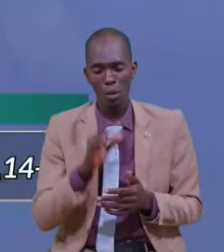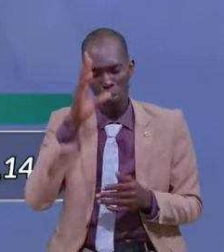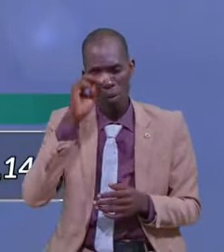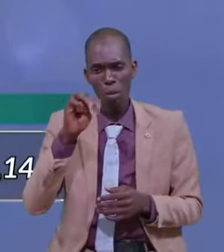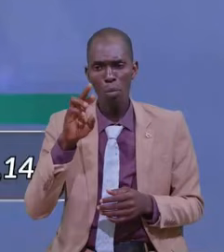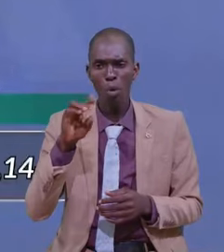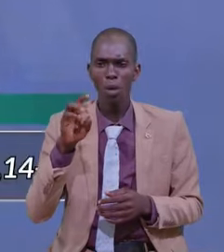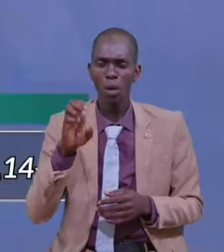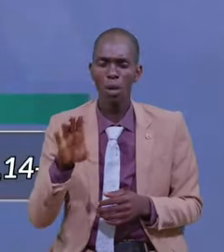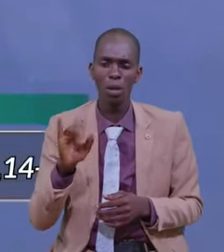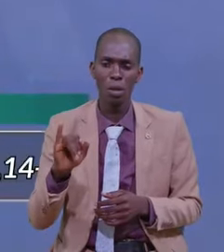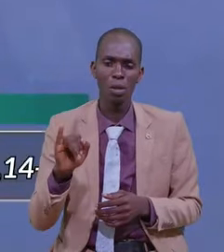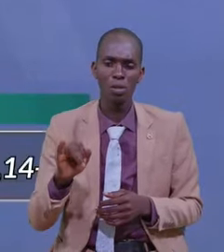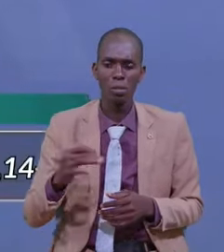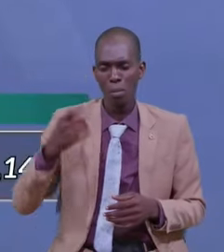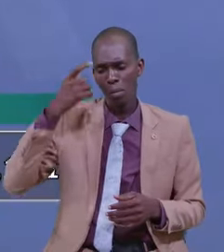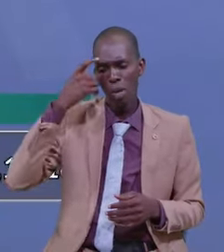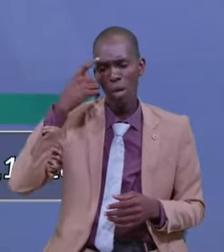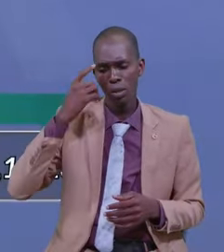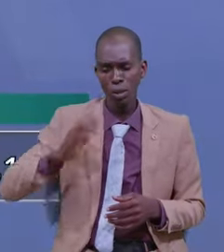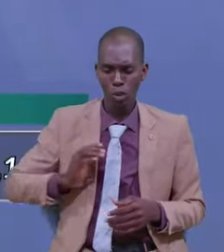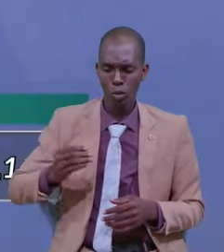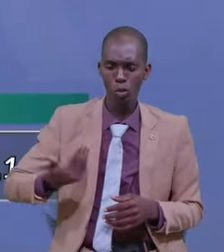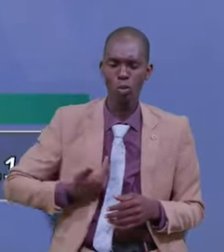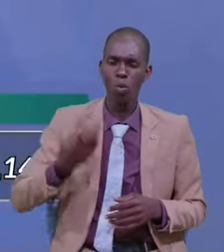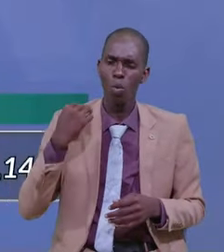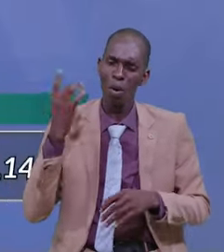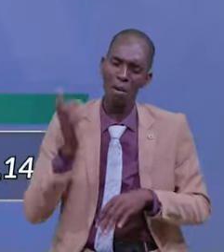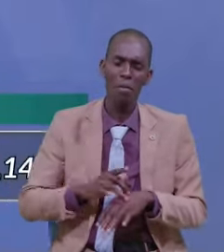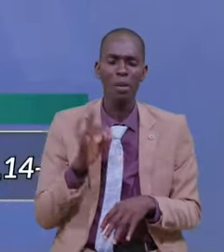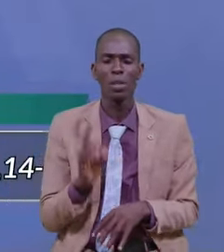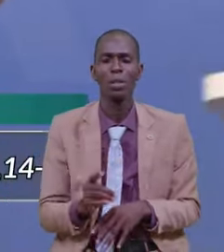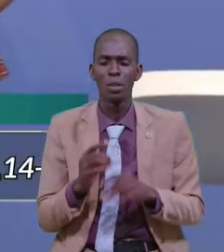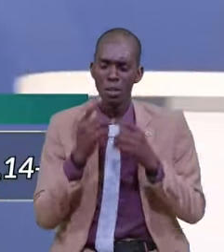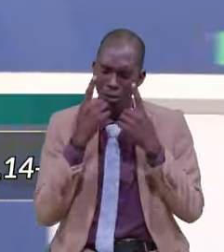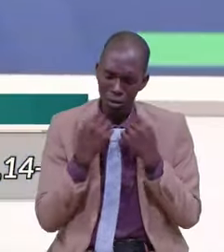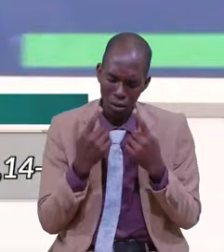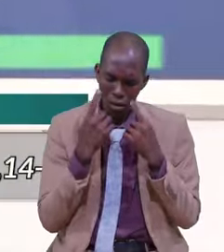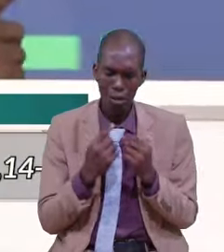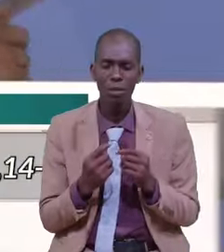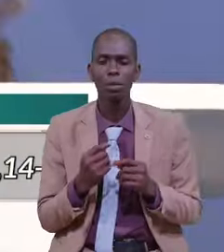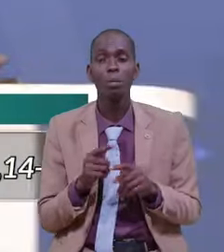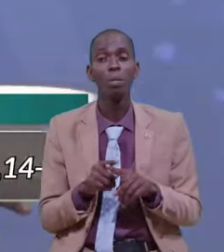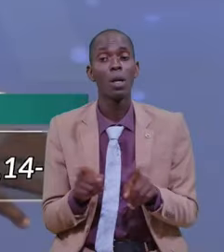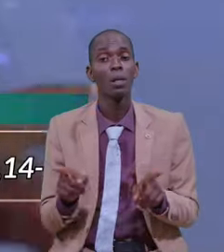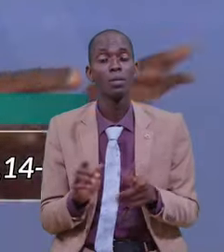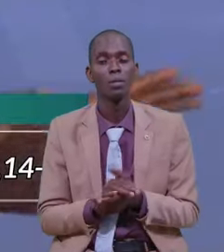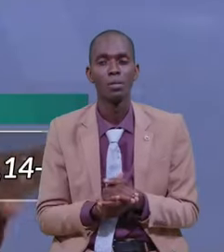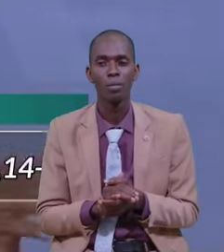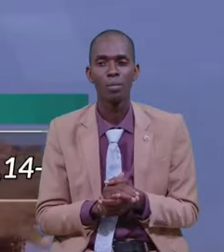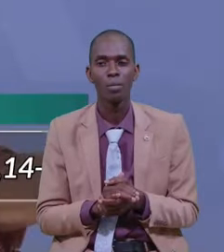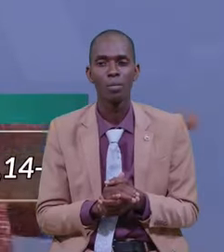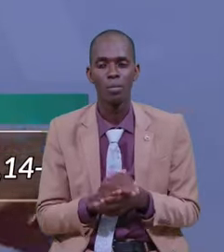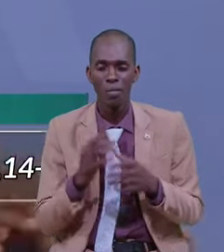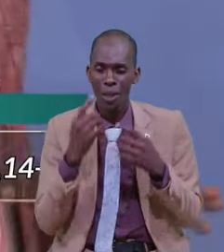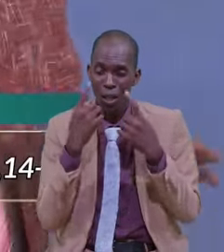was affected. He cried. He wept. But, you know, crying is